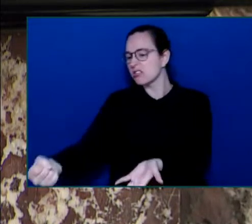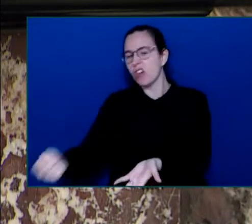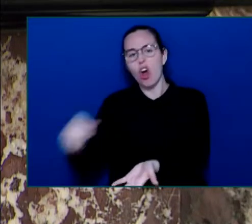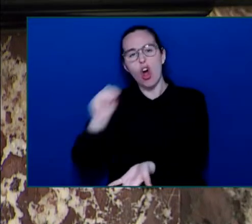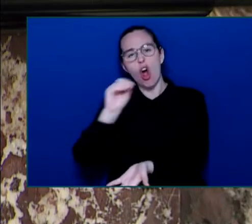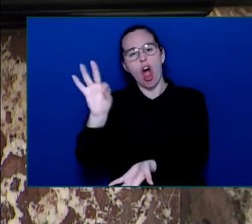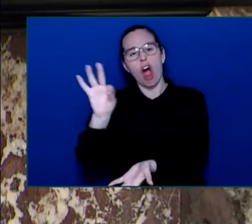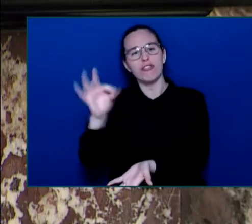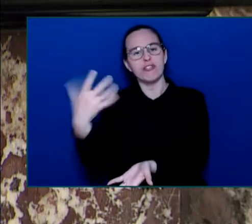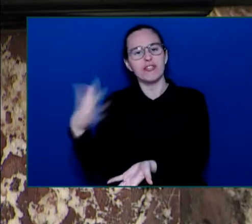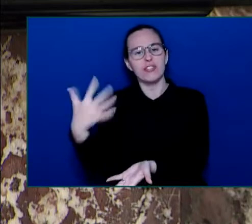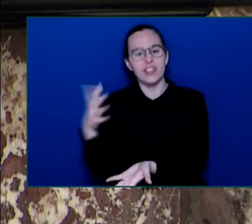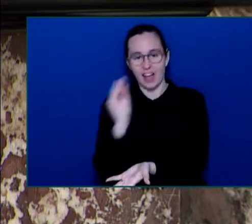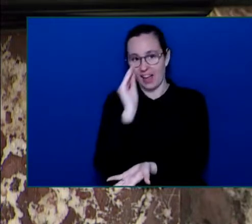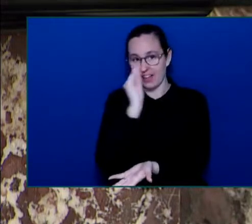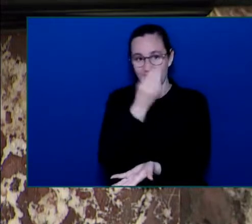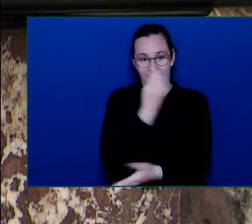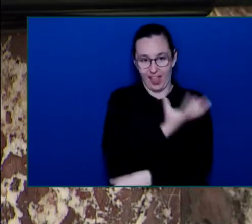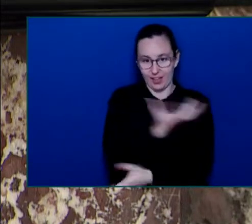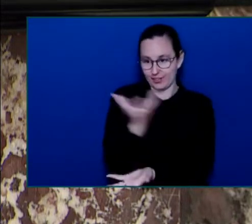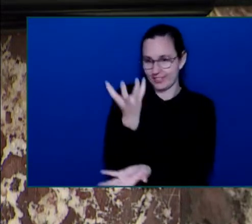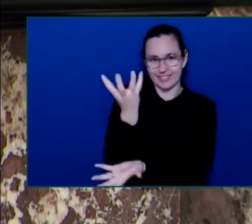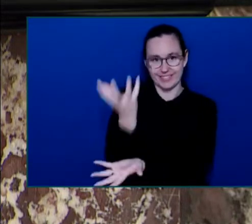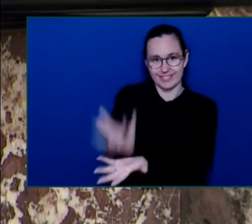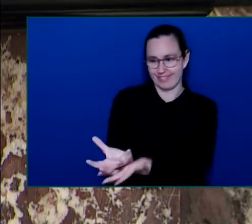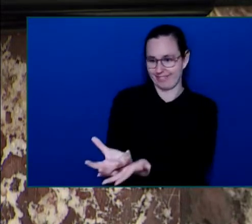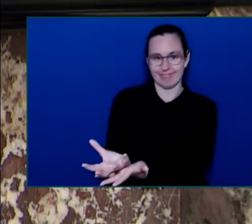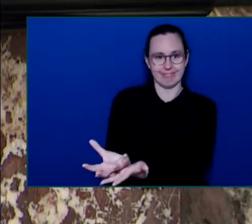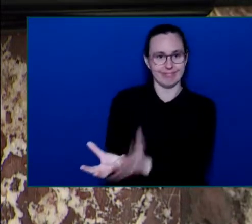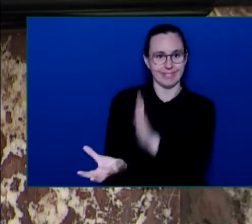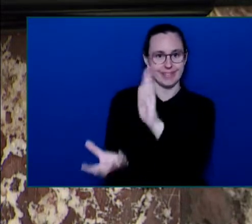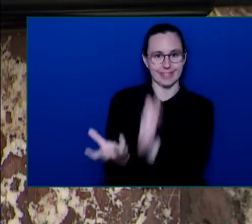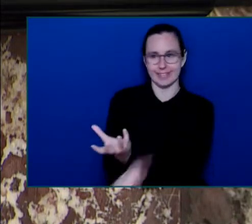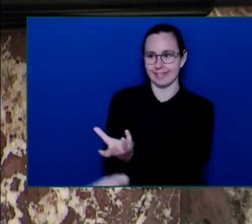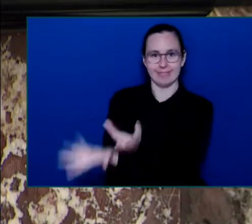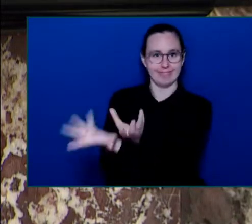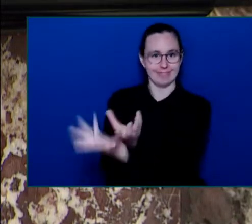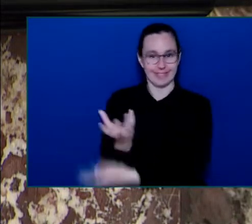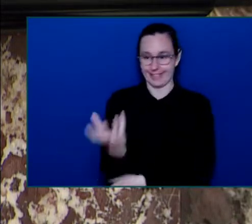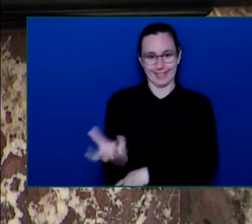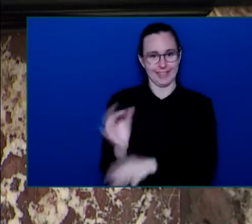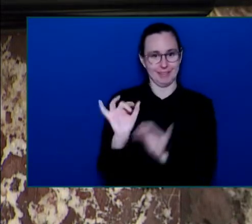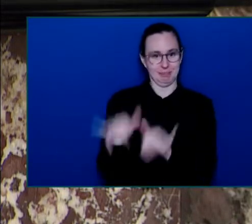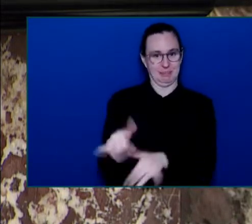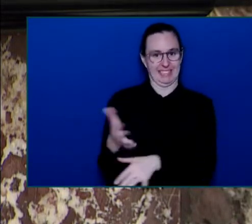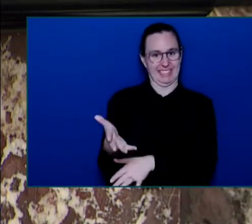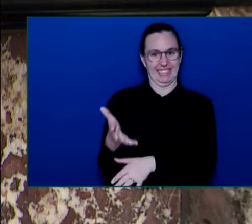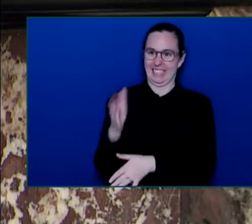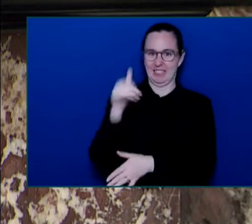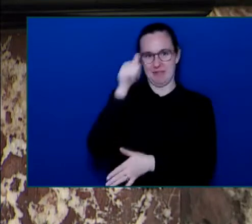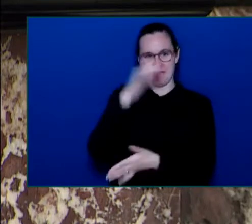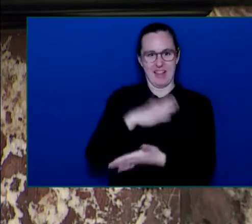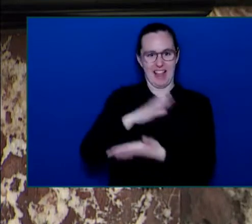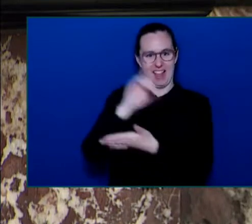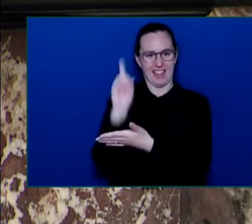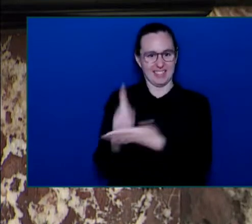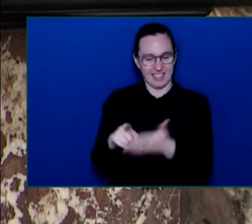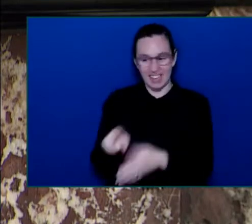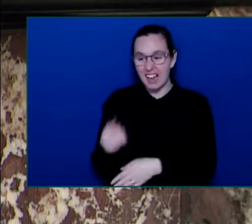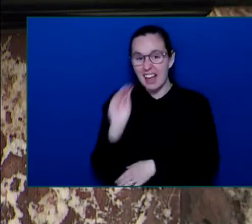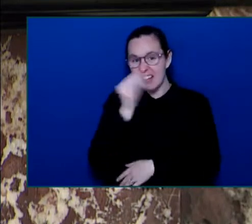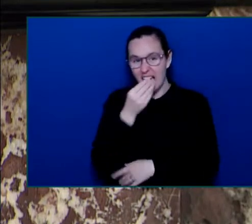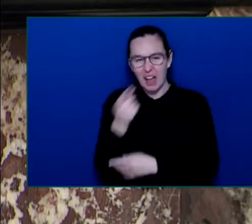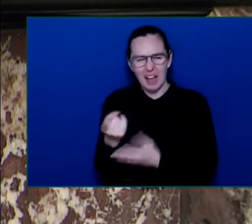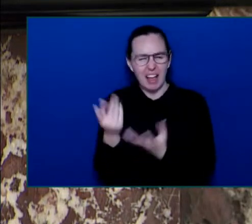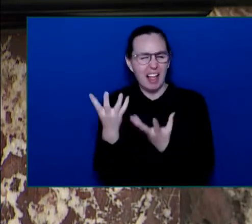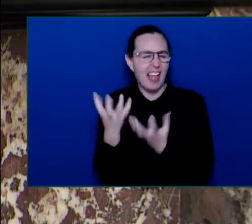and the plastic faded with time, the flowers become unsightly. A more permanent and practical